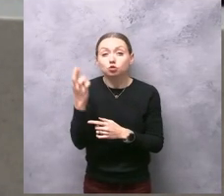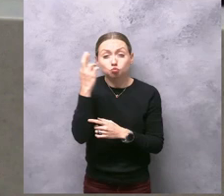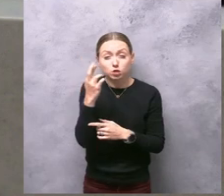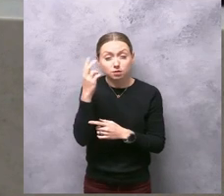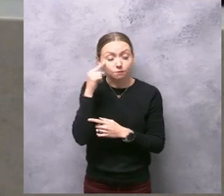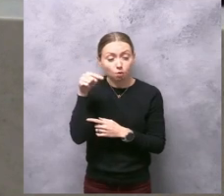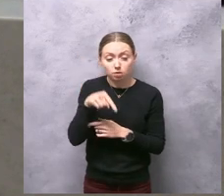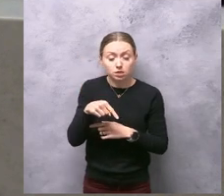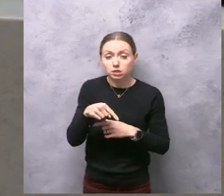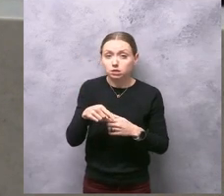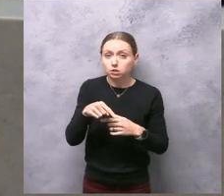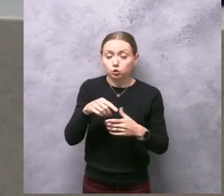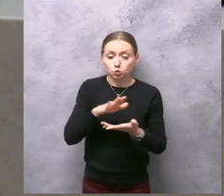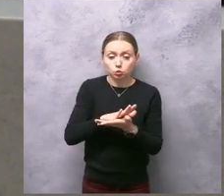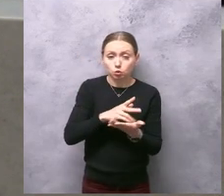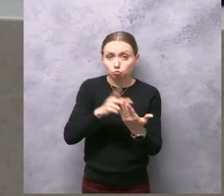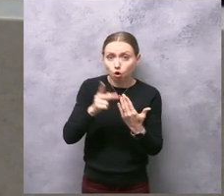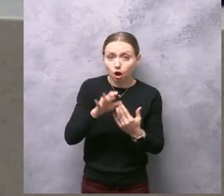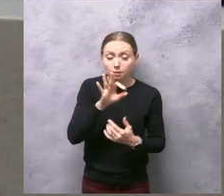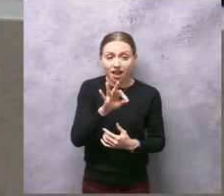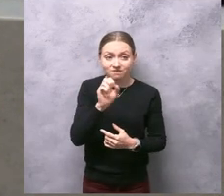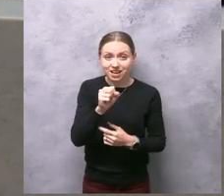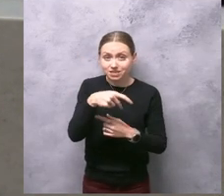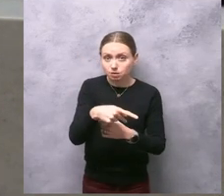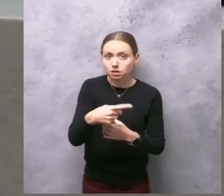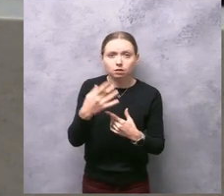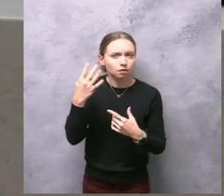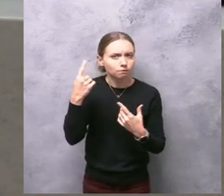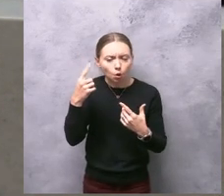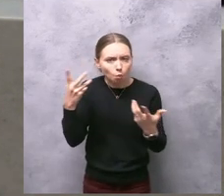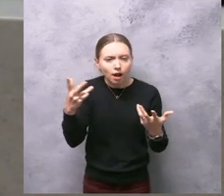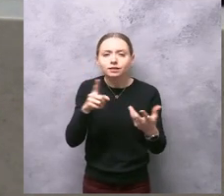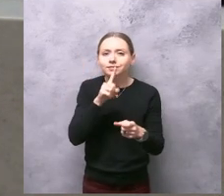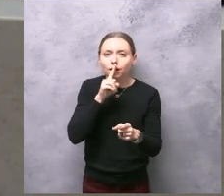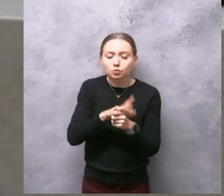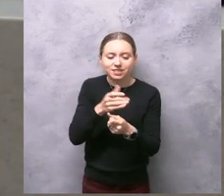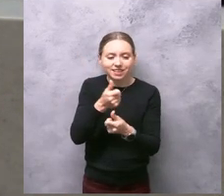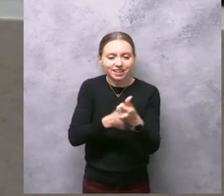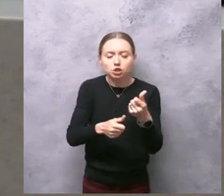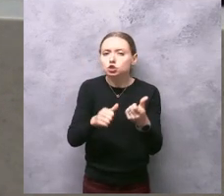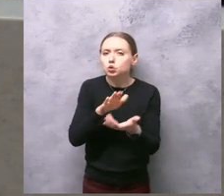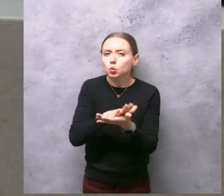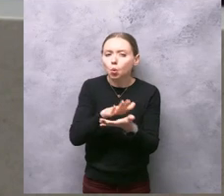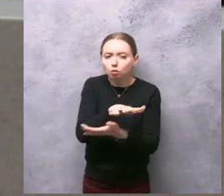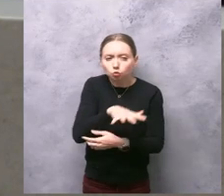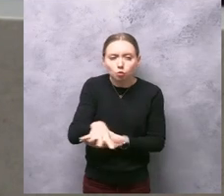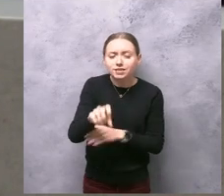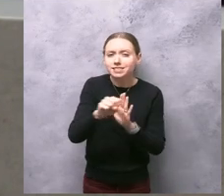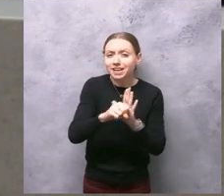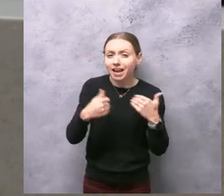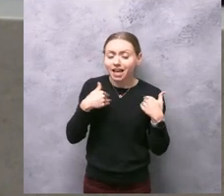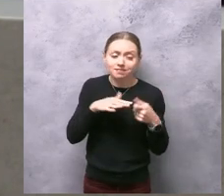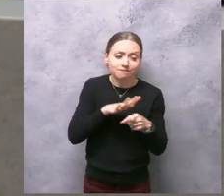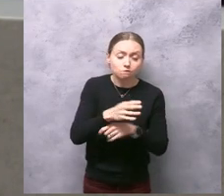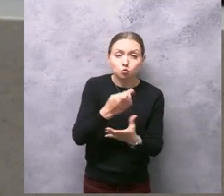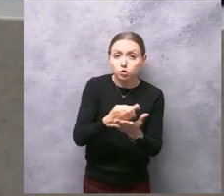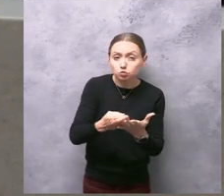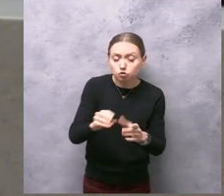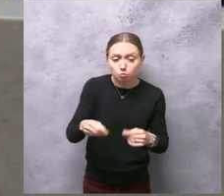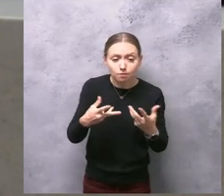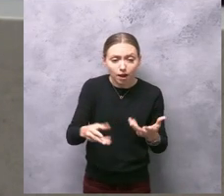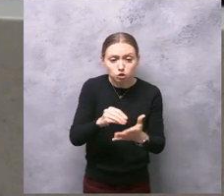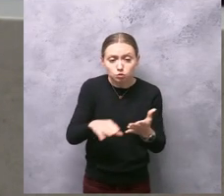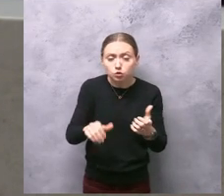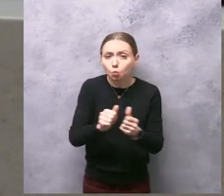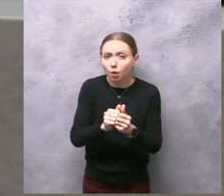this foundation school program, FSP, is to guarantee that each school district in the state has adequate resources to provide students with a basic instructional program